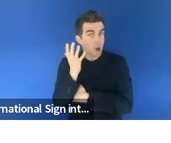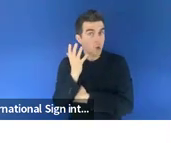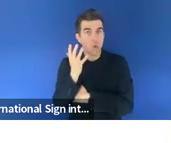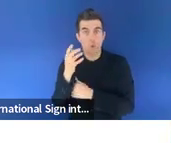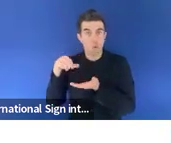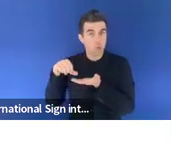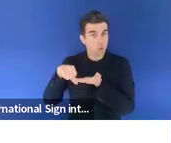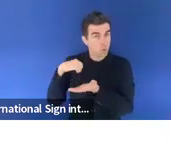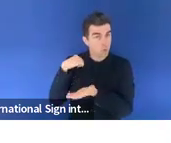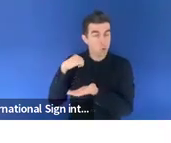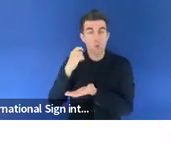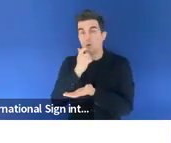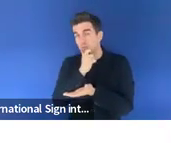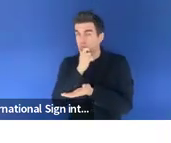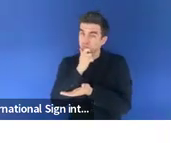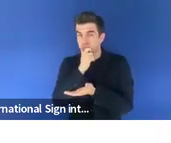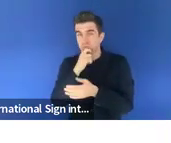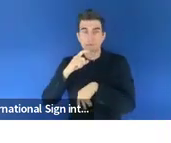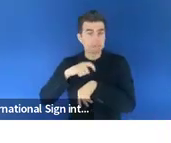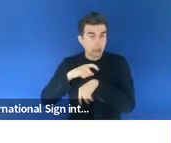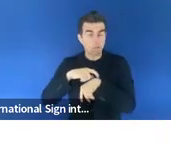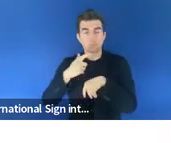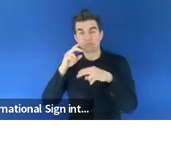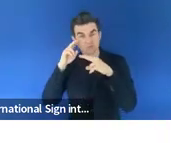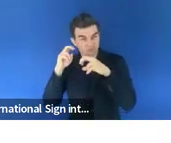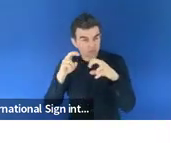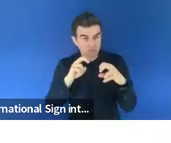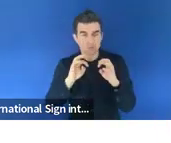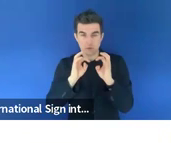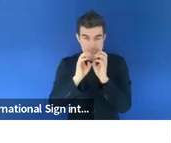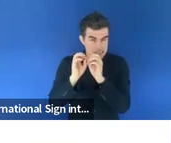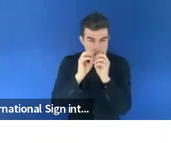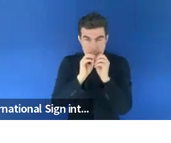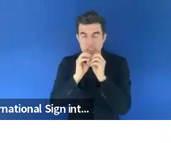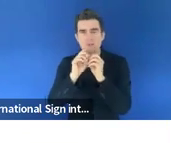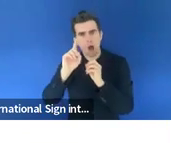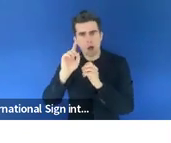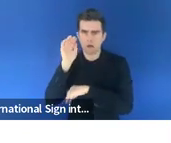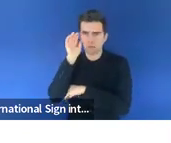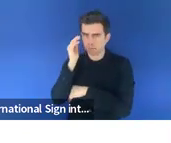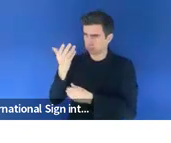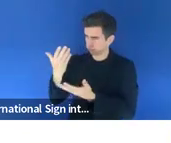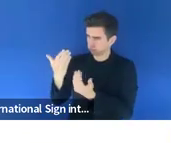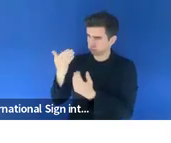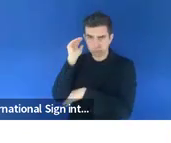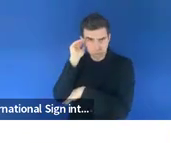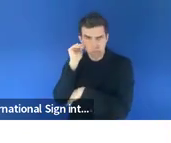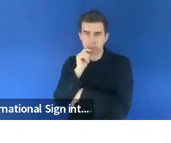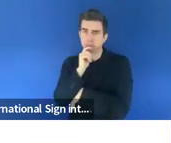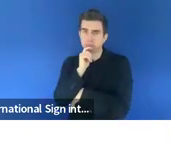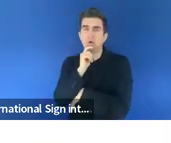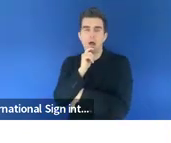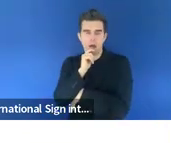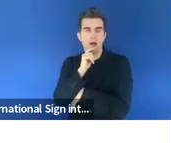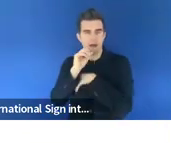but I will pay you to do something else. And you have to make that decision. Is that something you want to do? Is that something you have the skills in-house, or you're able to